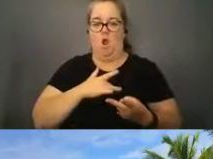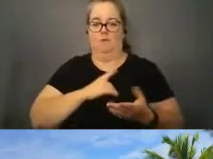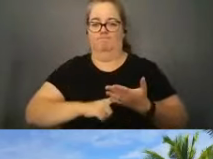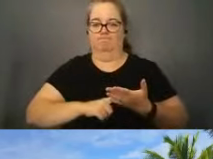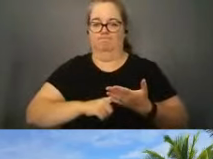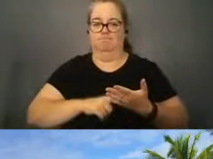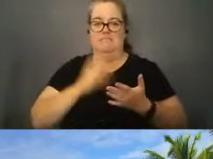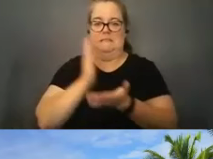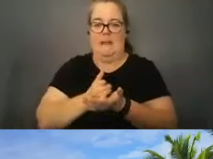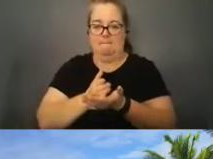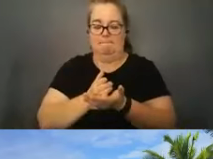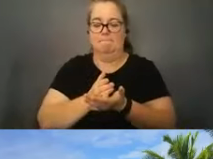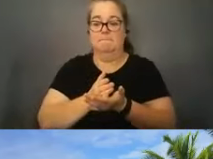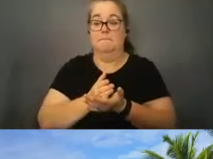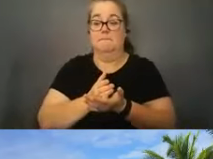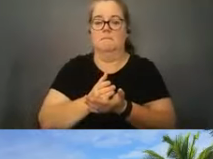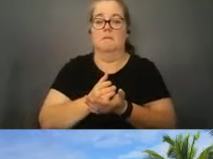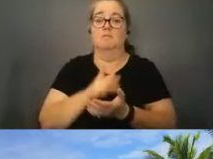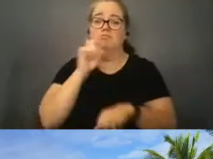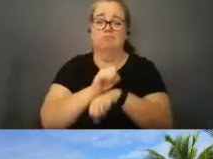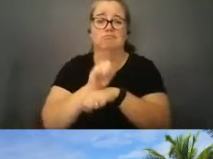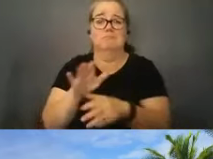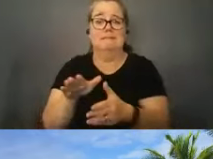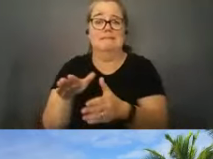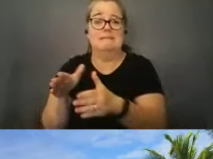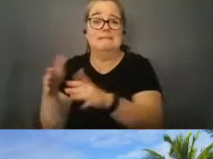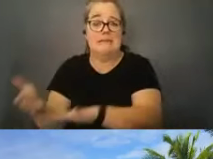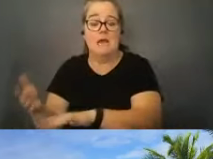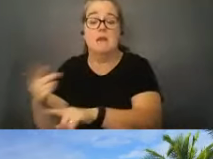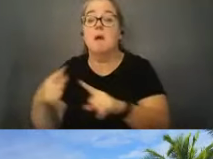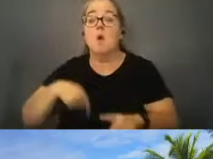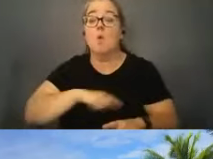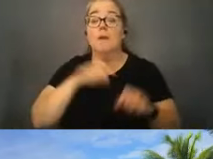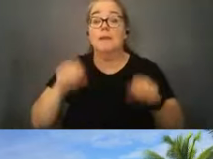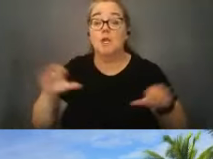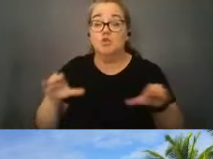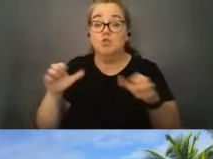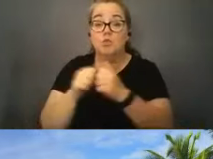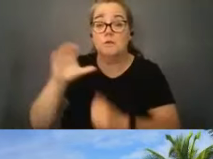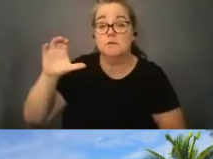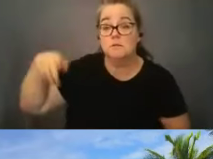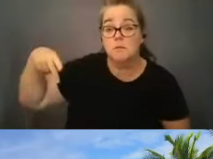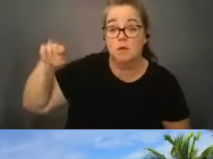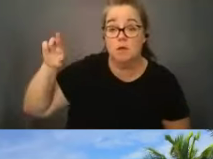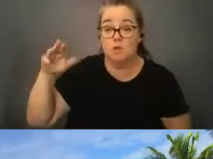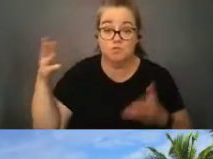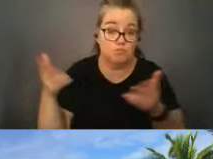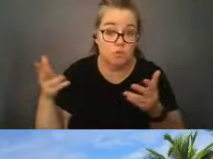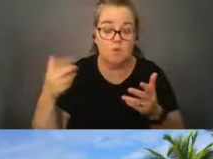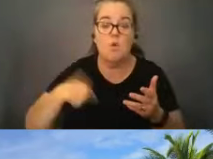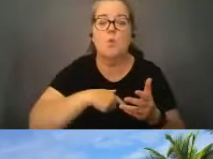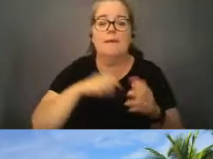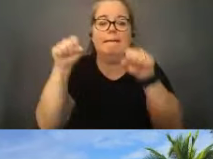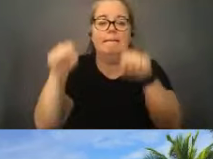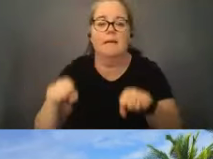they are basically dead. But what we can do with CPR is do some things